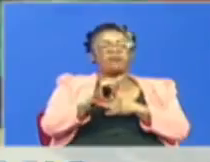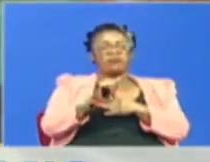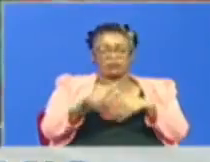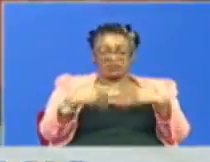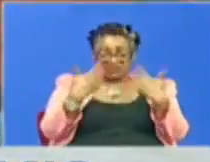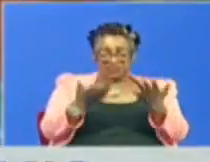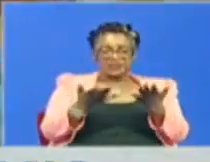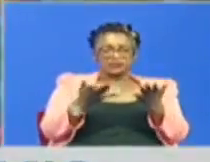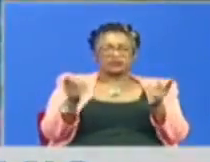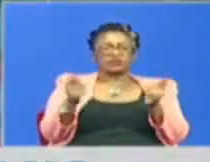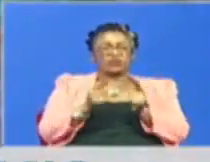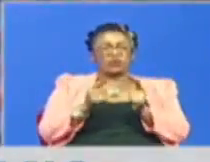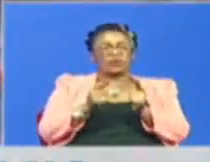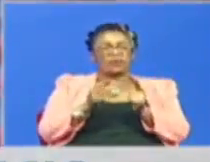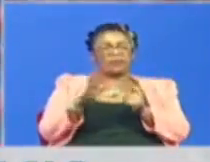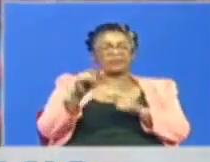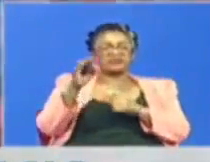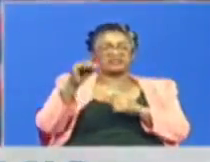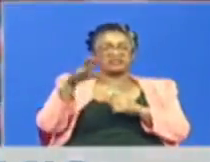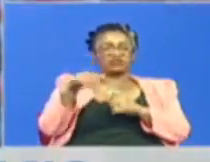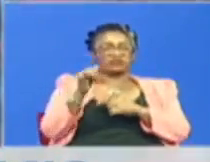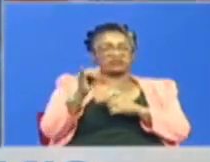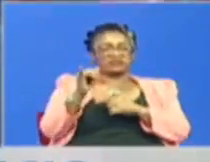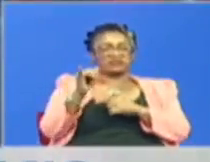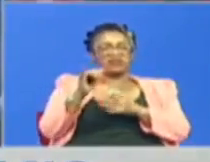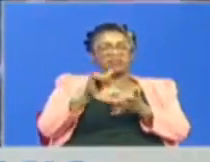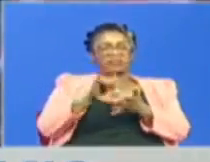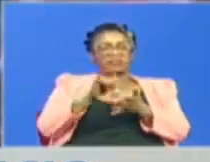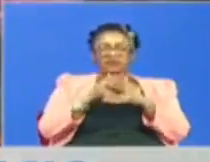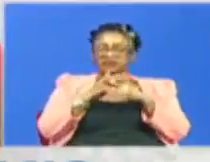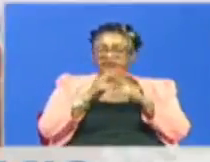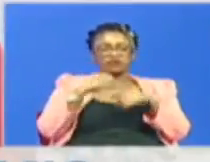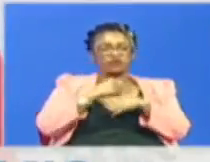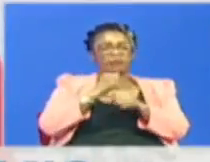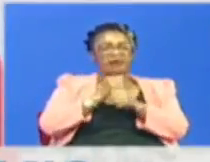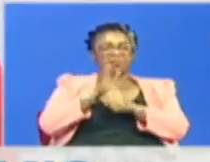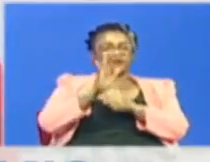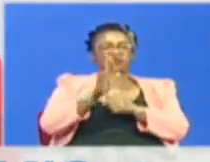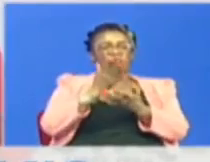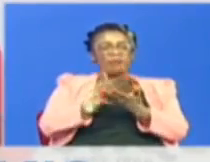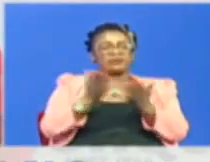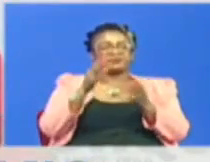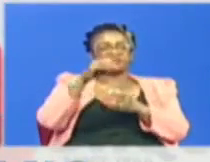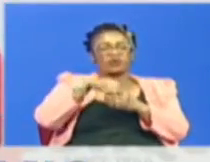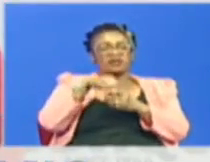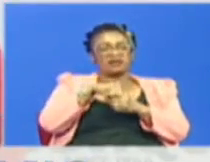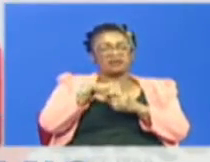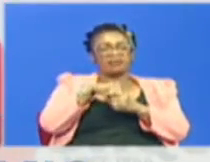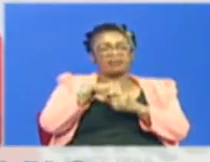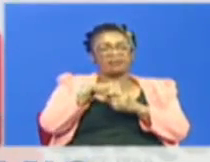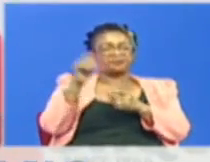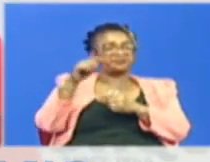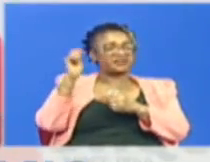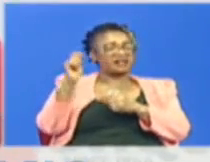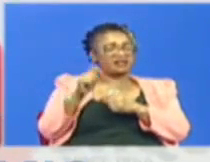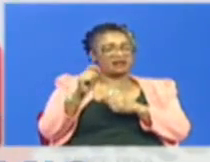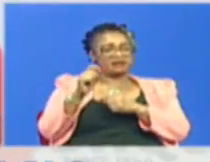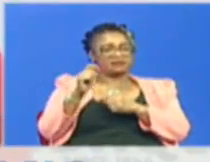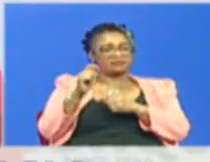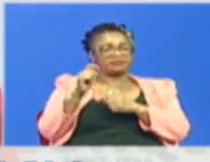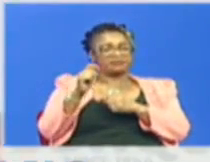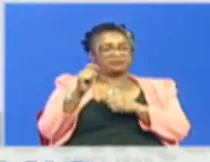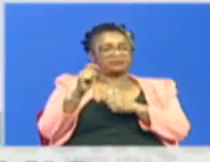its predecessor, Santop Juice. That we start to make those components within Kenya.